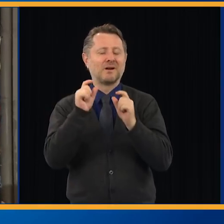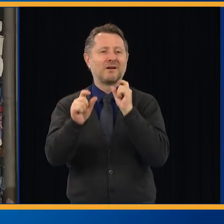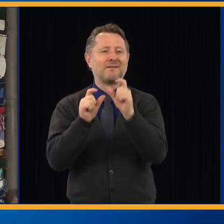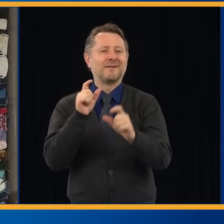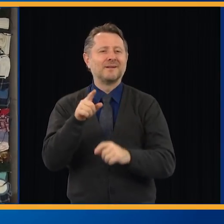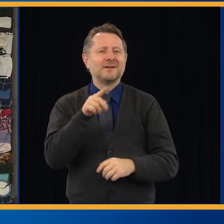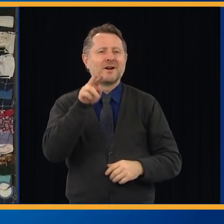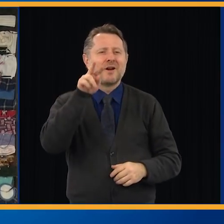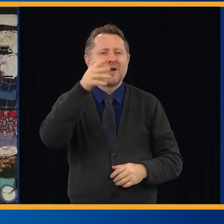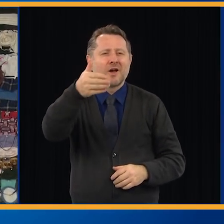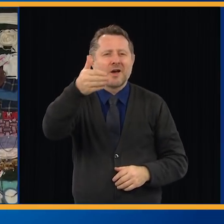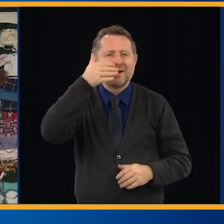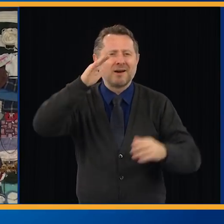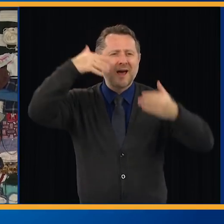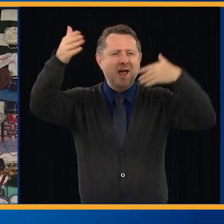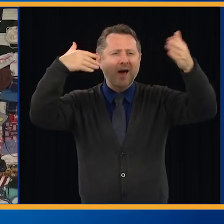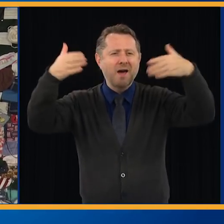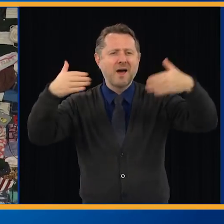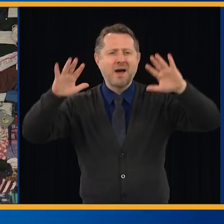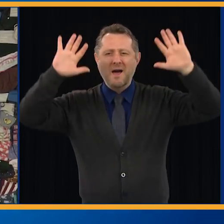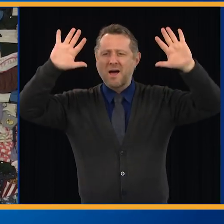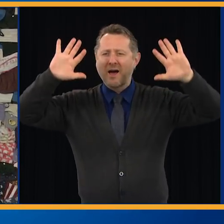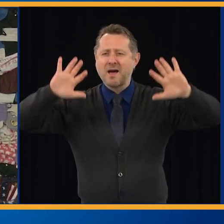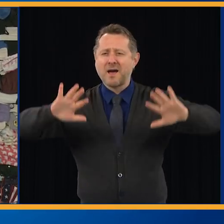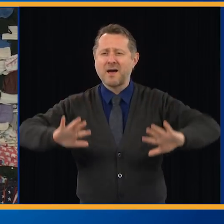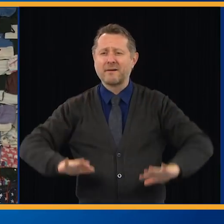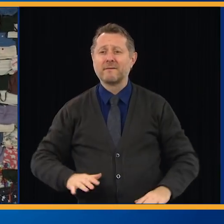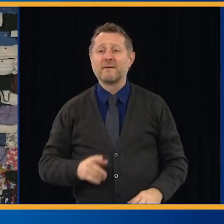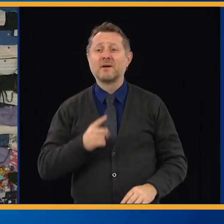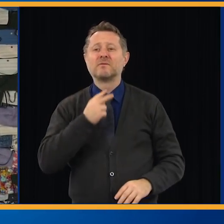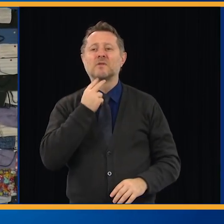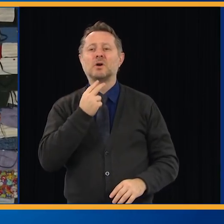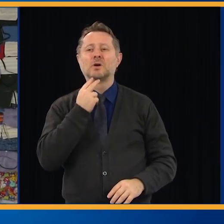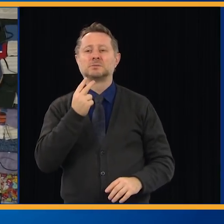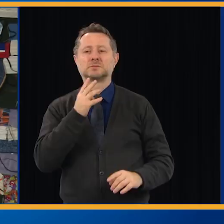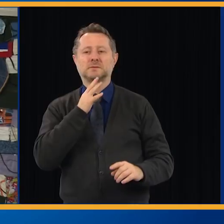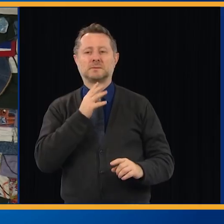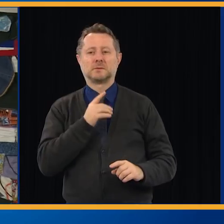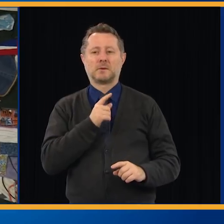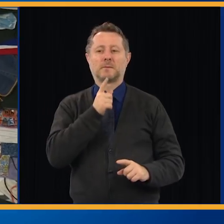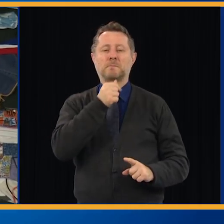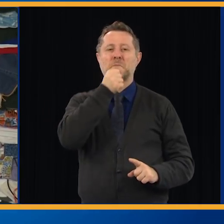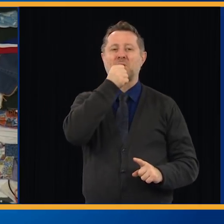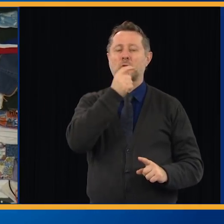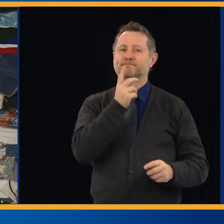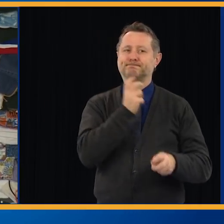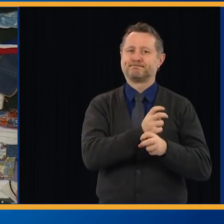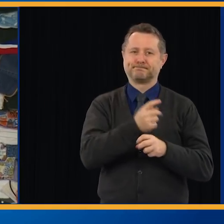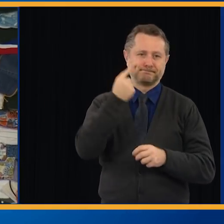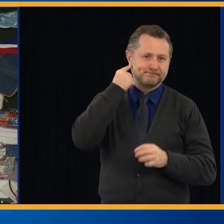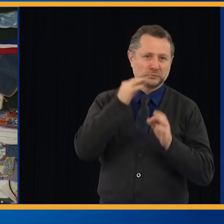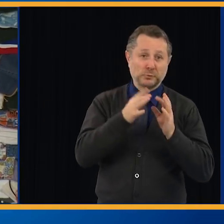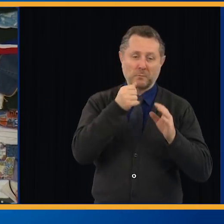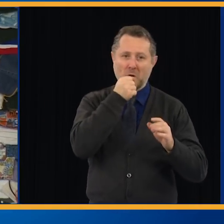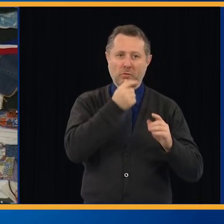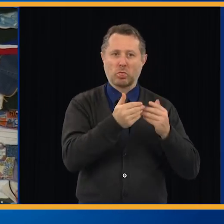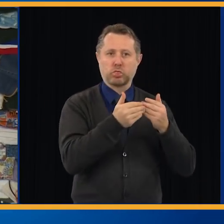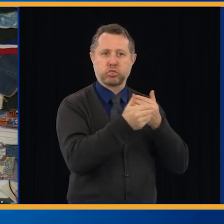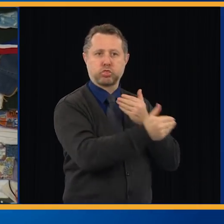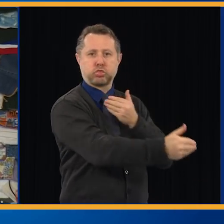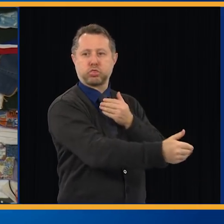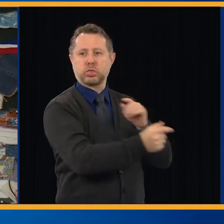We received thousands of masks from all across America,